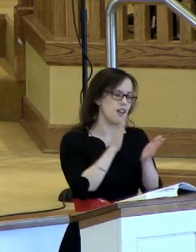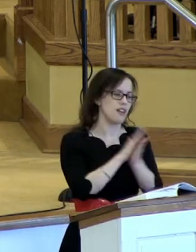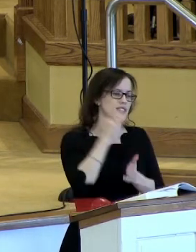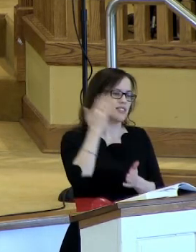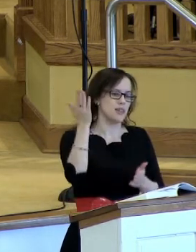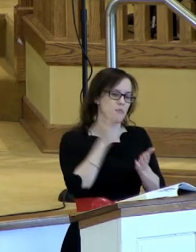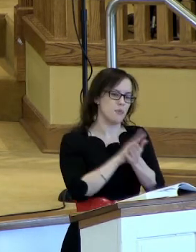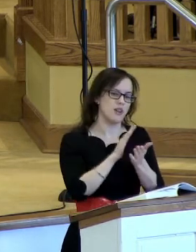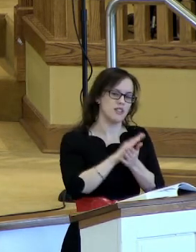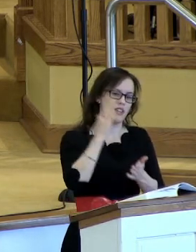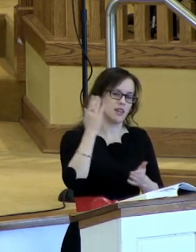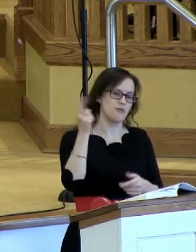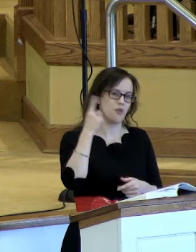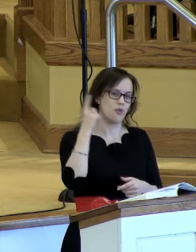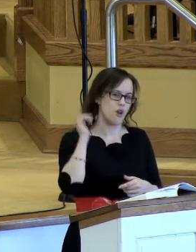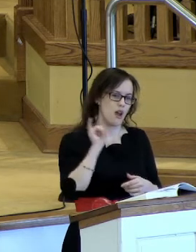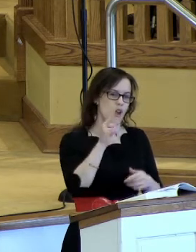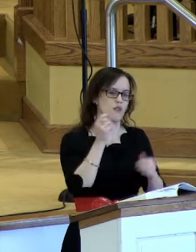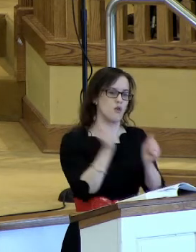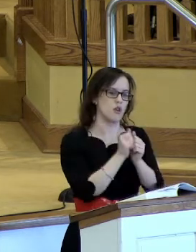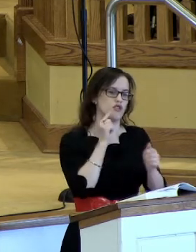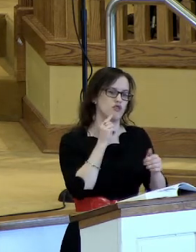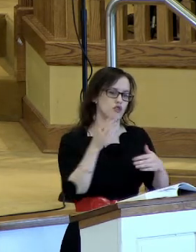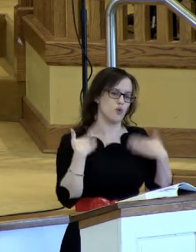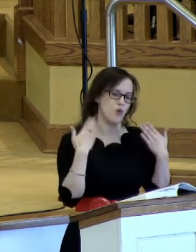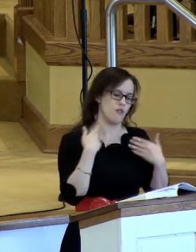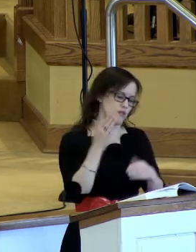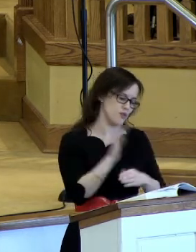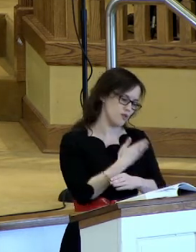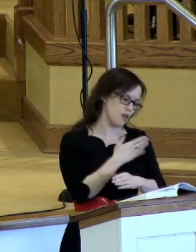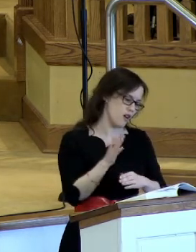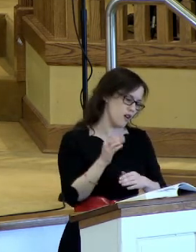Praise him, ever in joyful song. On the last,